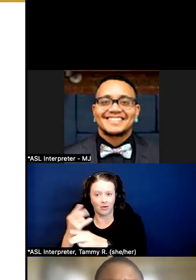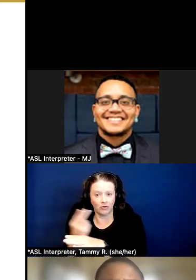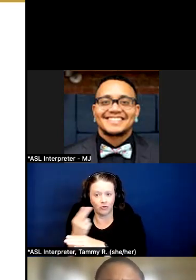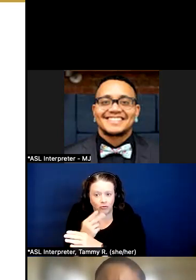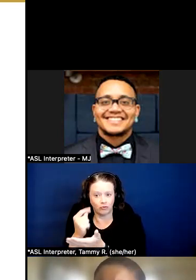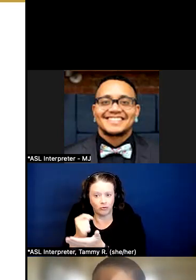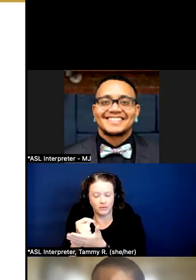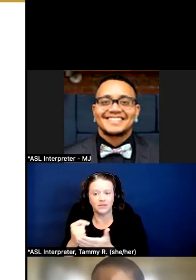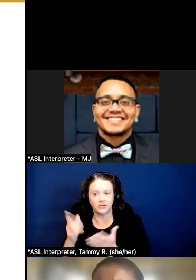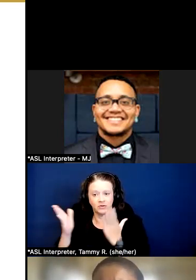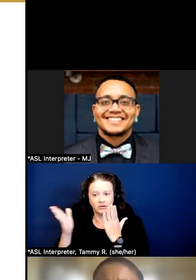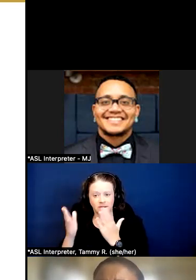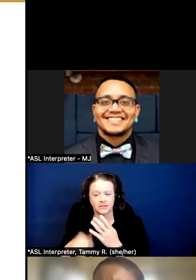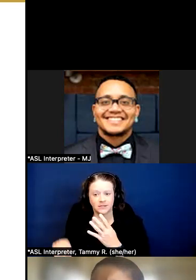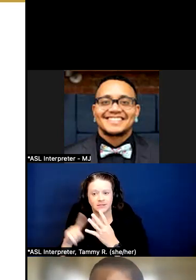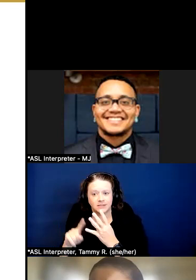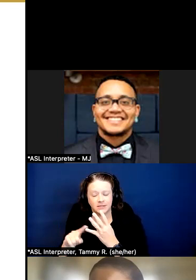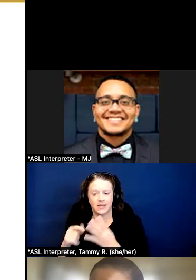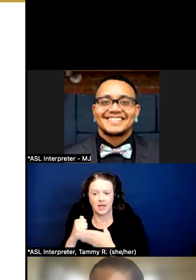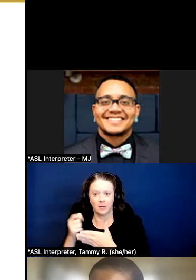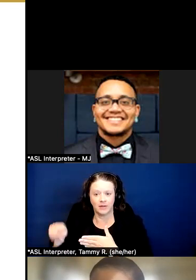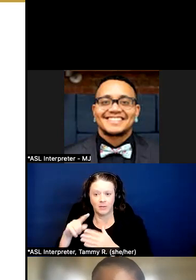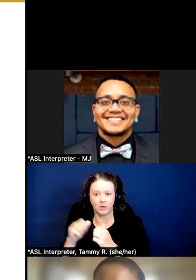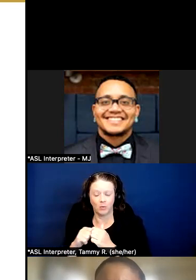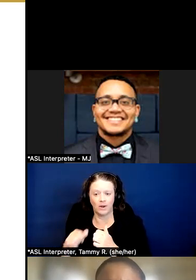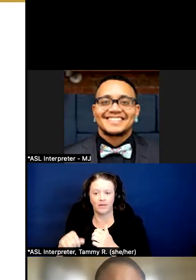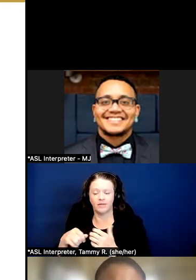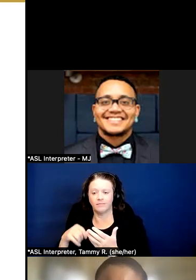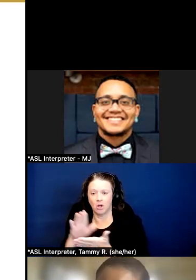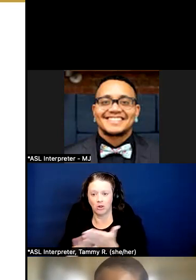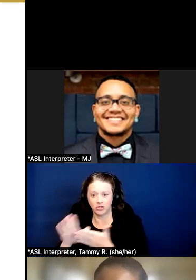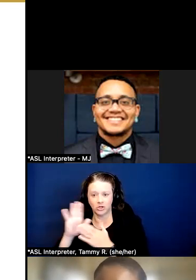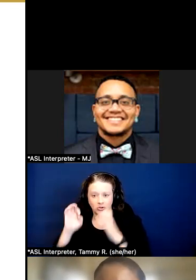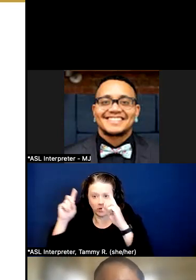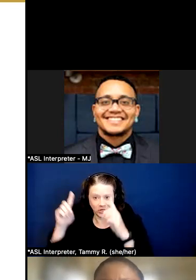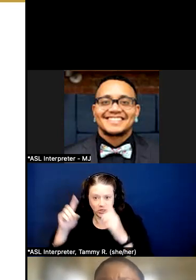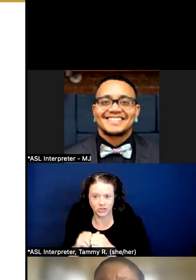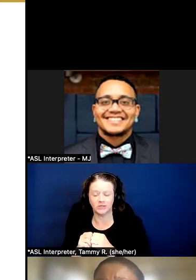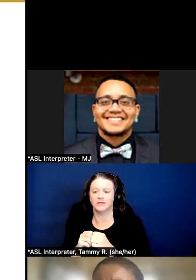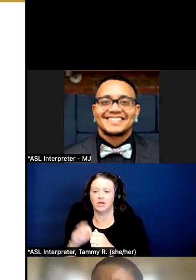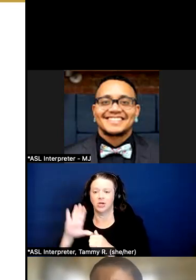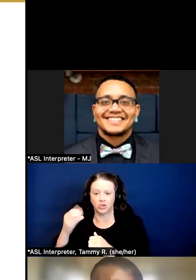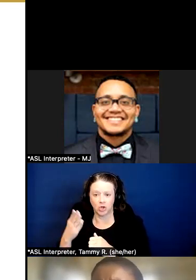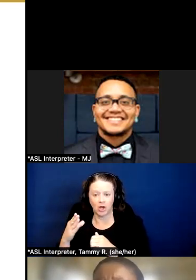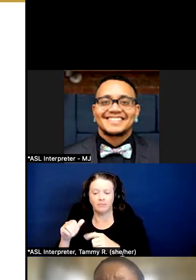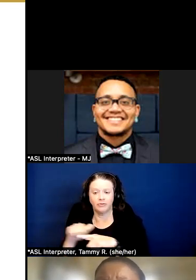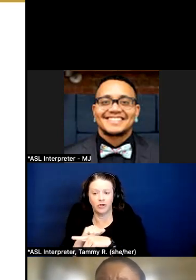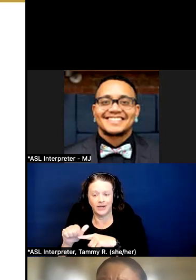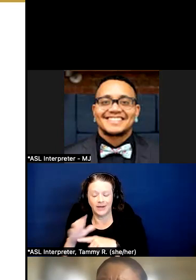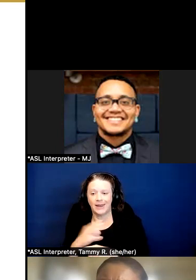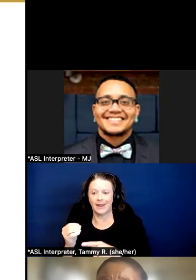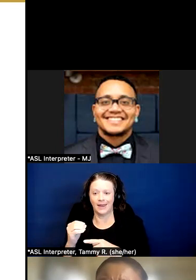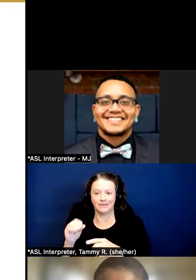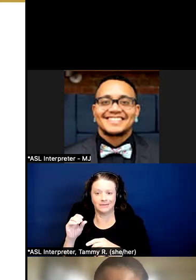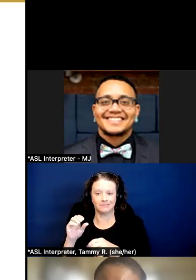services, assisting them with post-secondary education, job training, and employment counseling, all of which